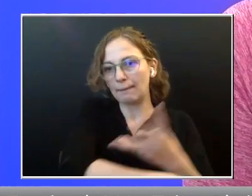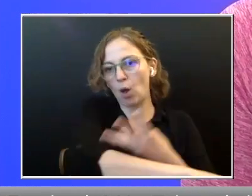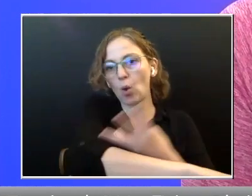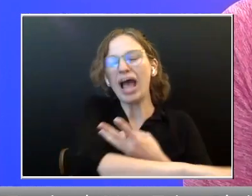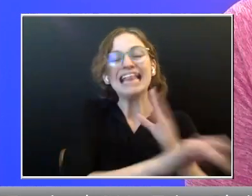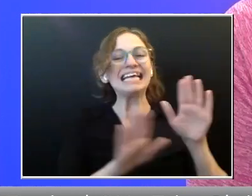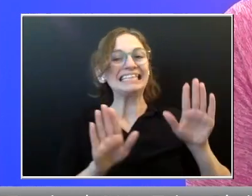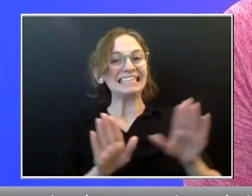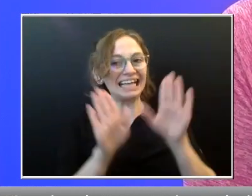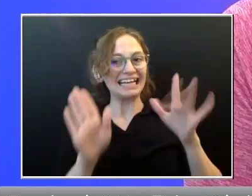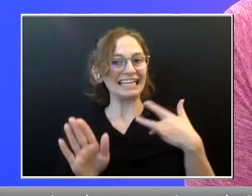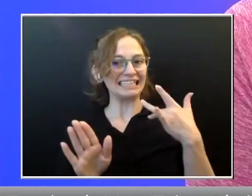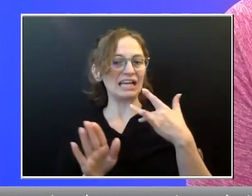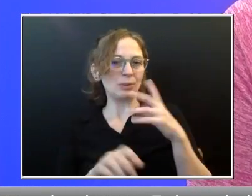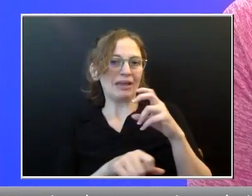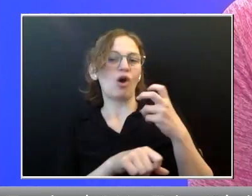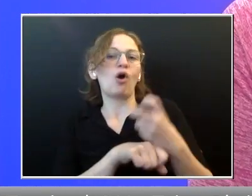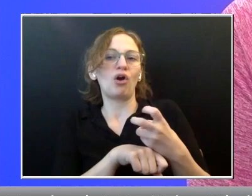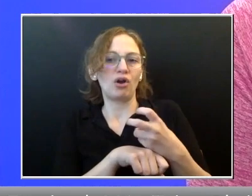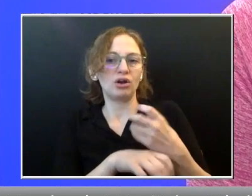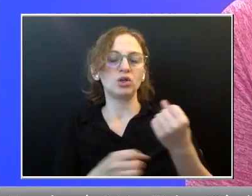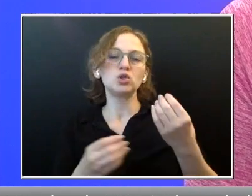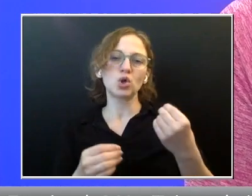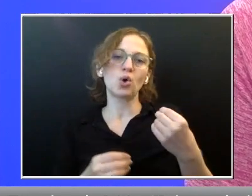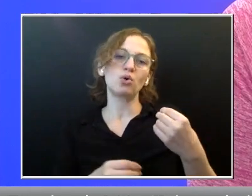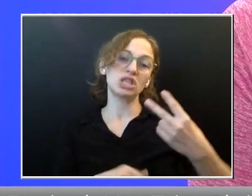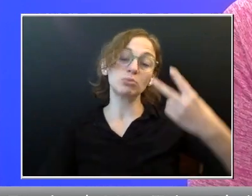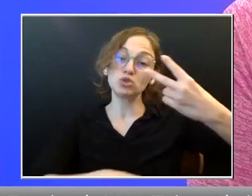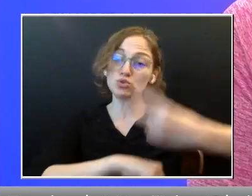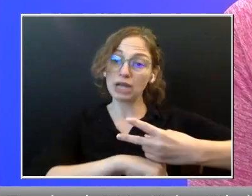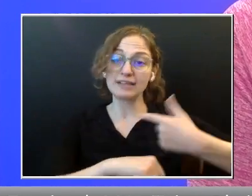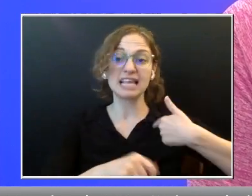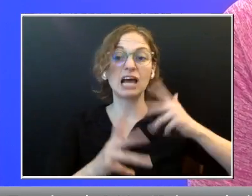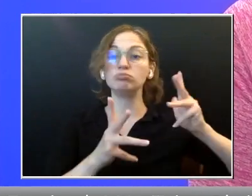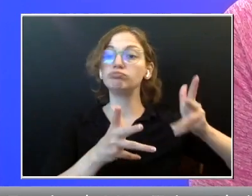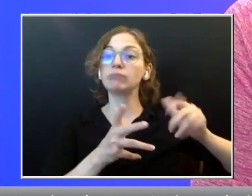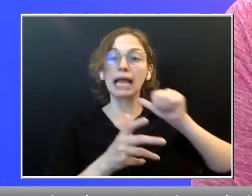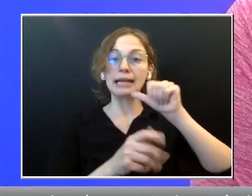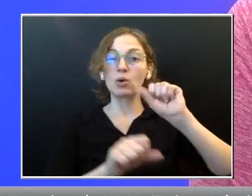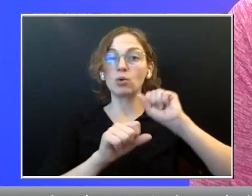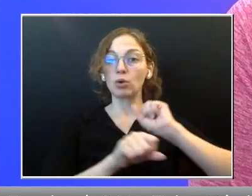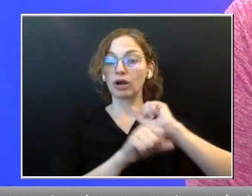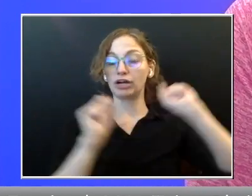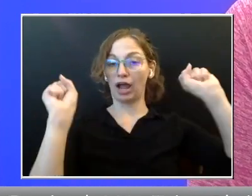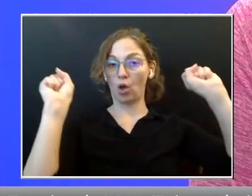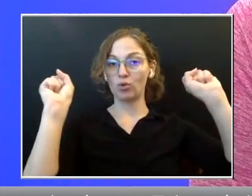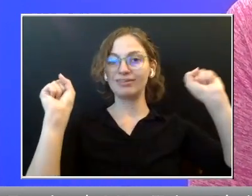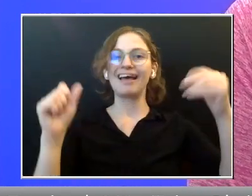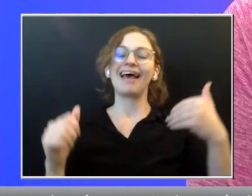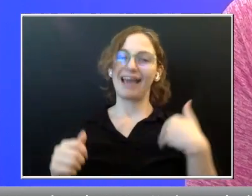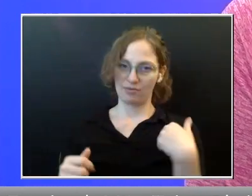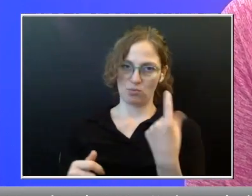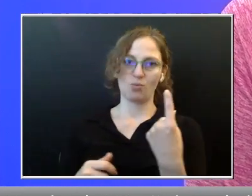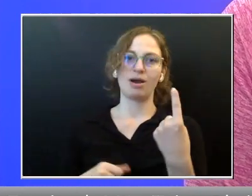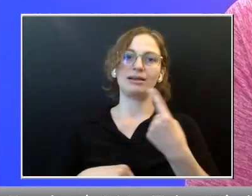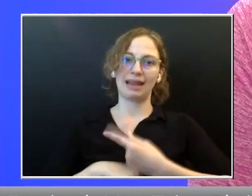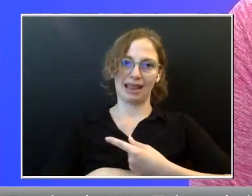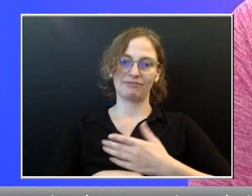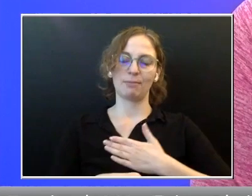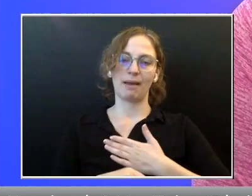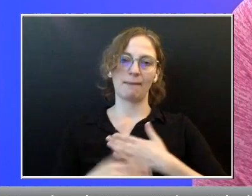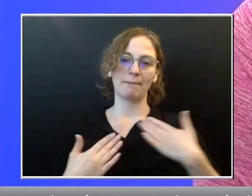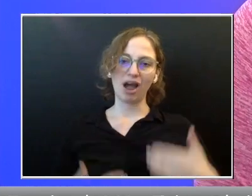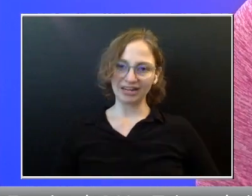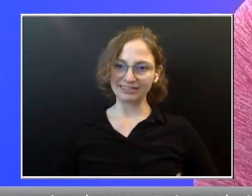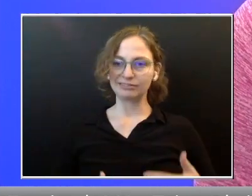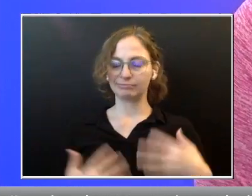always 2 days that I did not work out. And I get left 1 day for my body to recover. But it